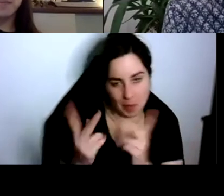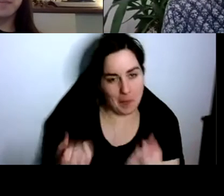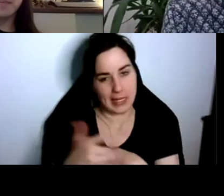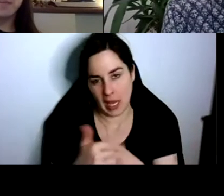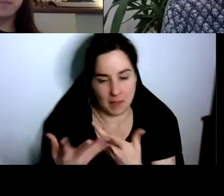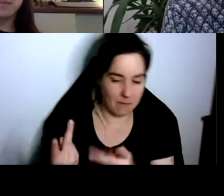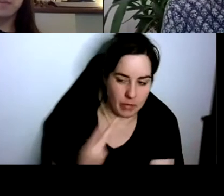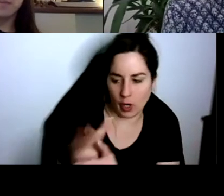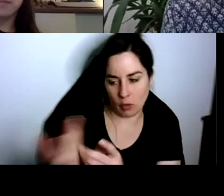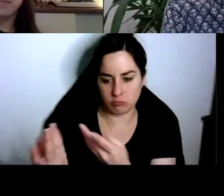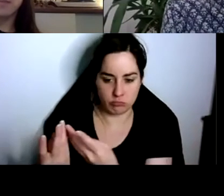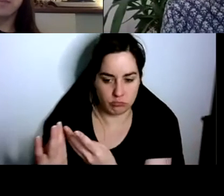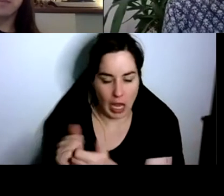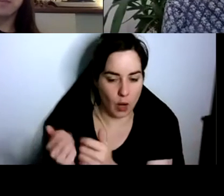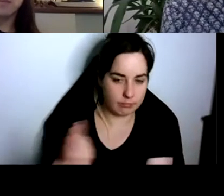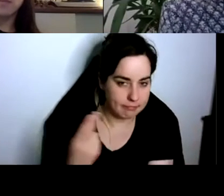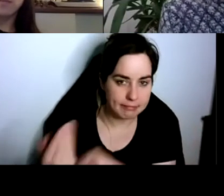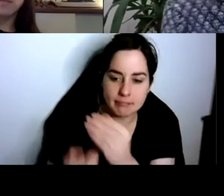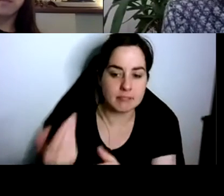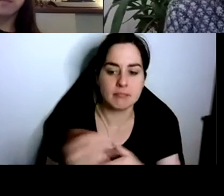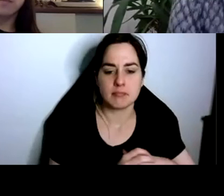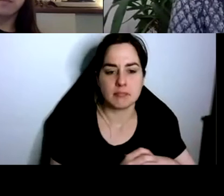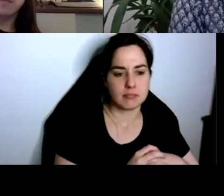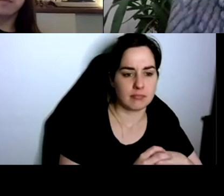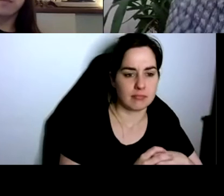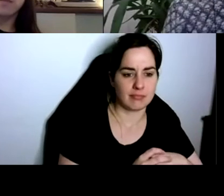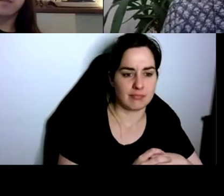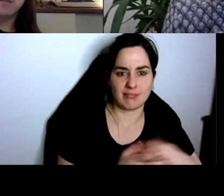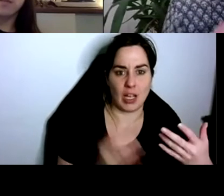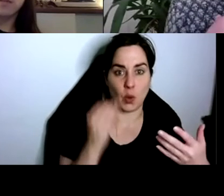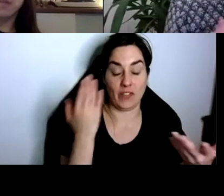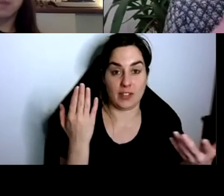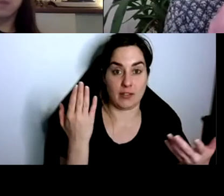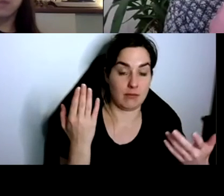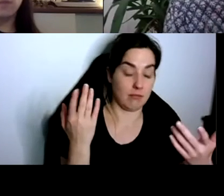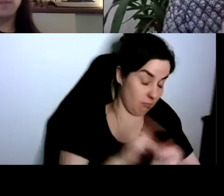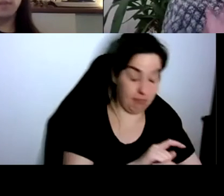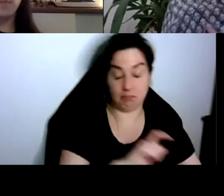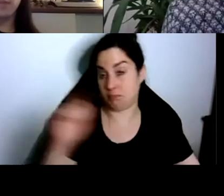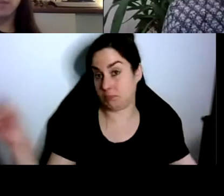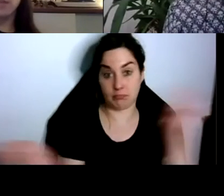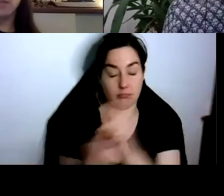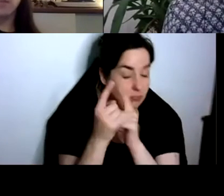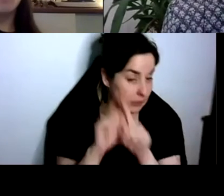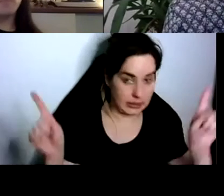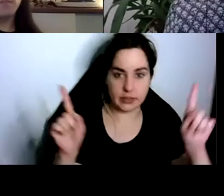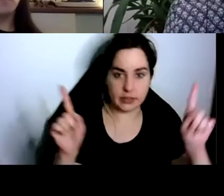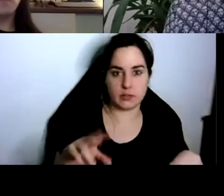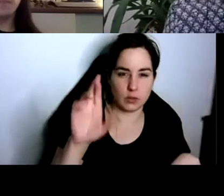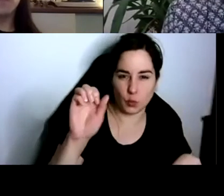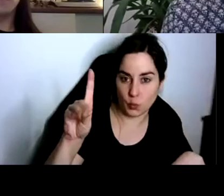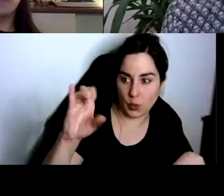you know, it's like, it's not, I don't know if that's radical, but it's like it's like thinking about the gaps, right? And it's like